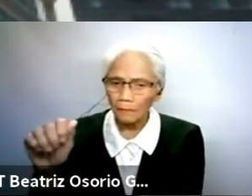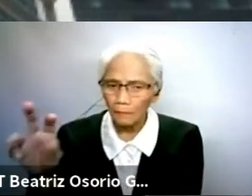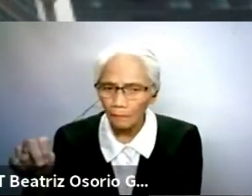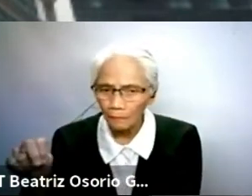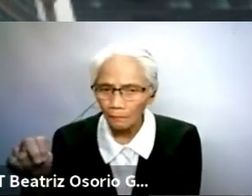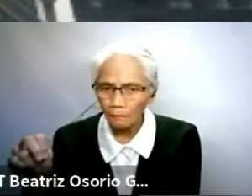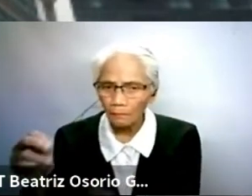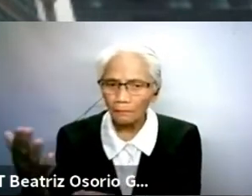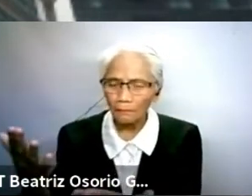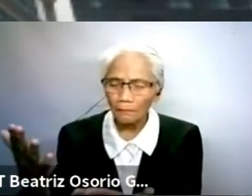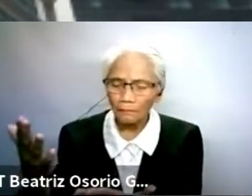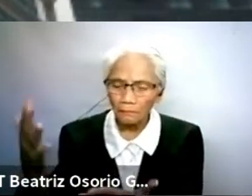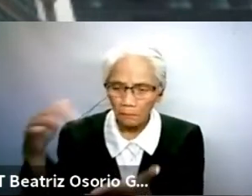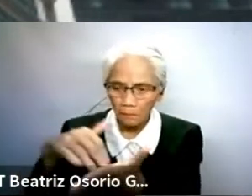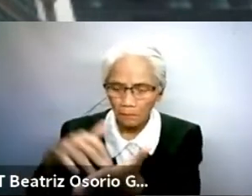Children's Forum